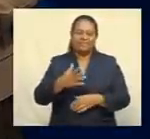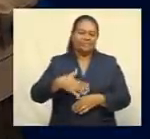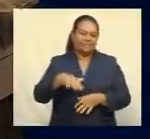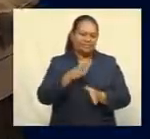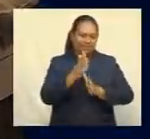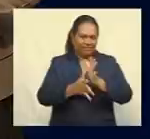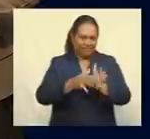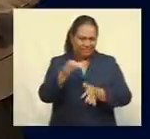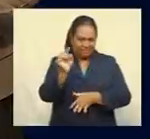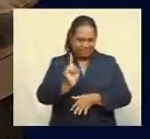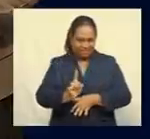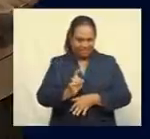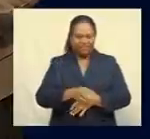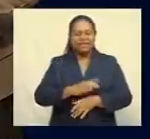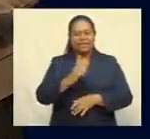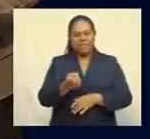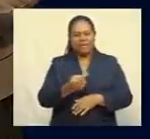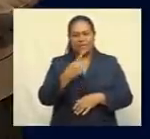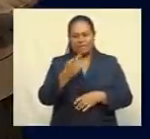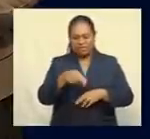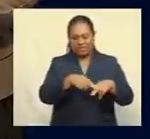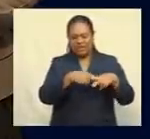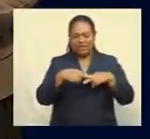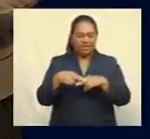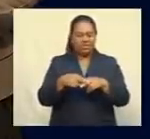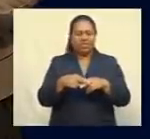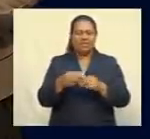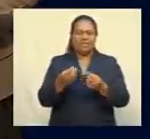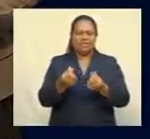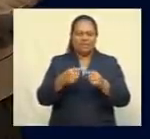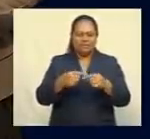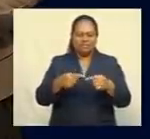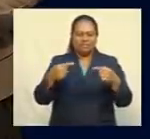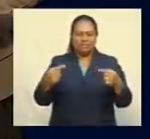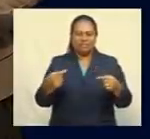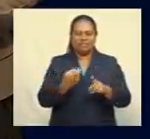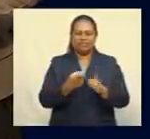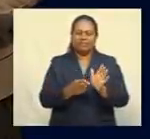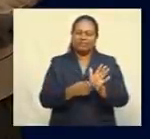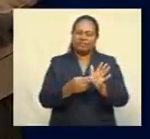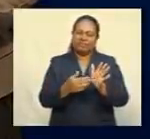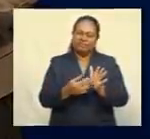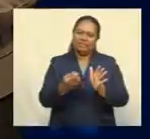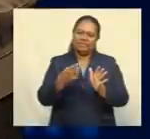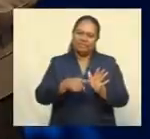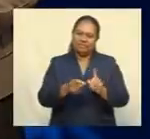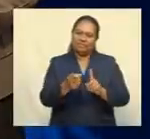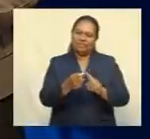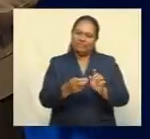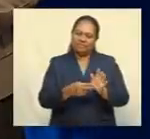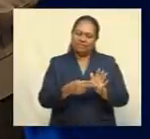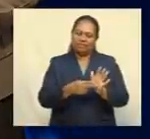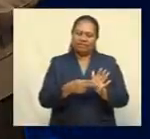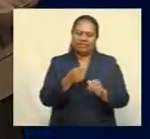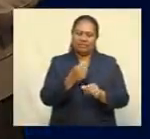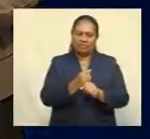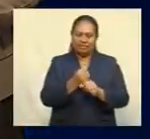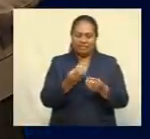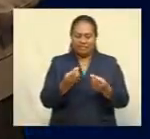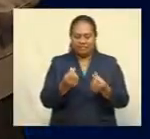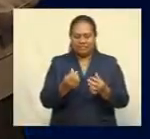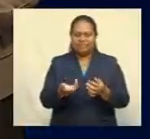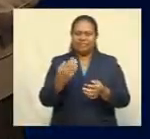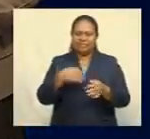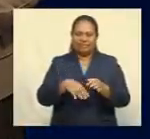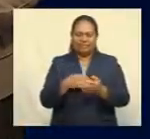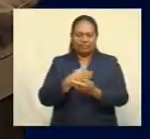today, as the Sangamoli rose versus the Aussie and Kiwi dollars as well as the PNG Kina. Prices were mixed on the commodities market.